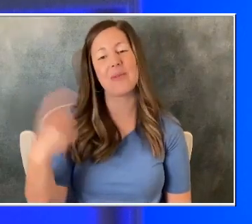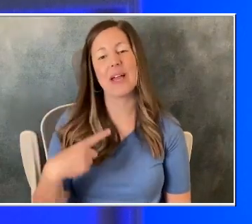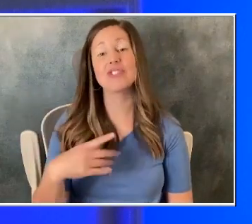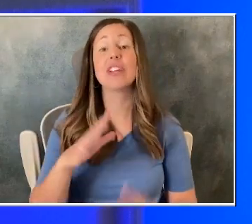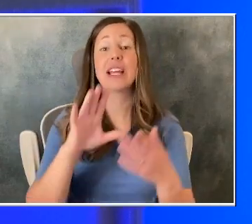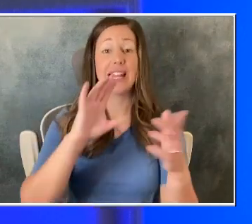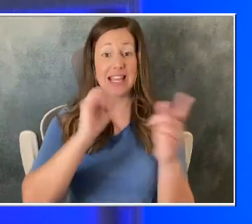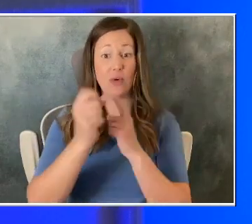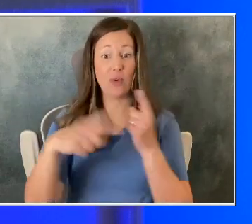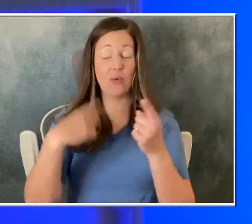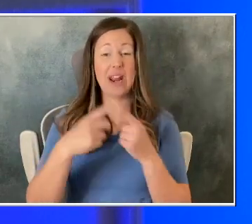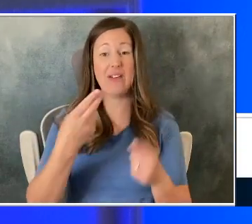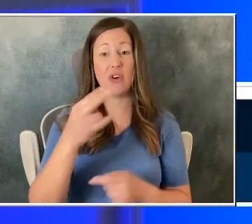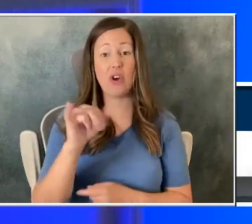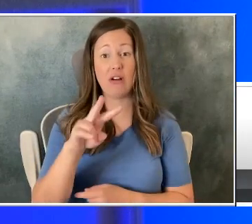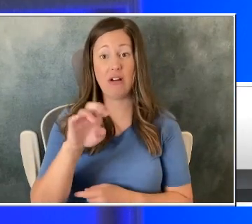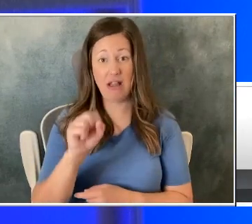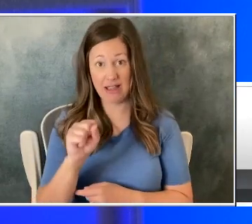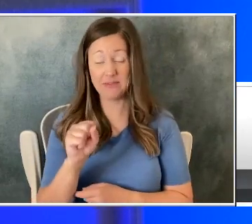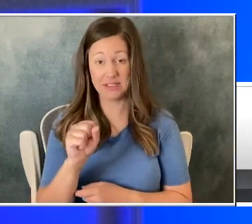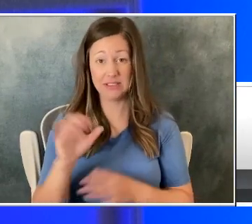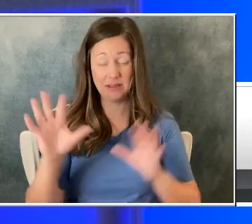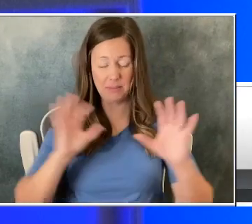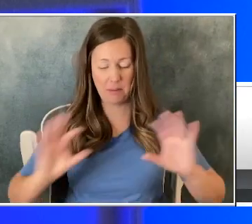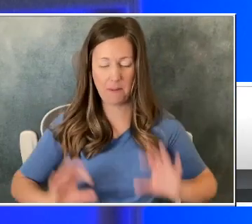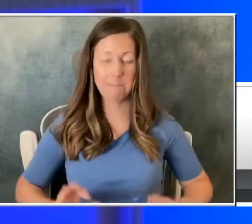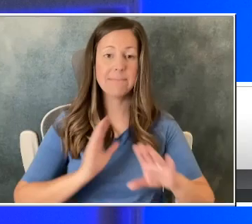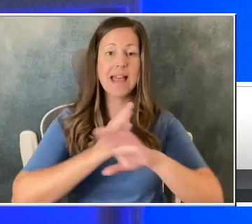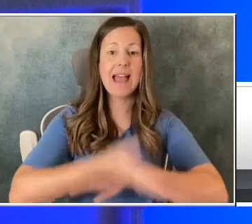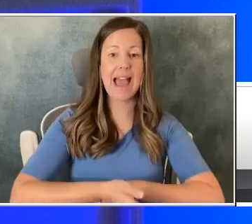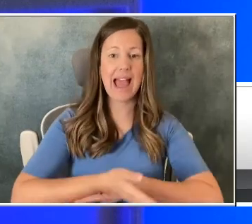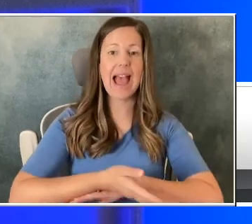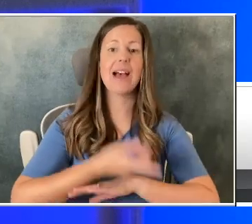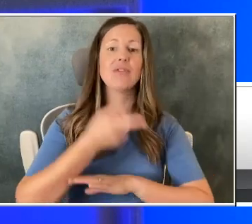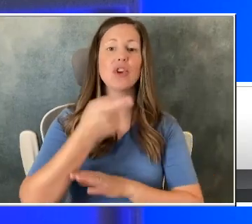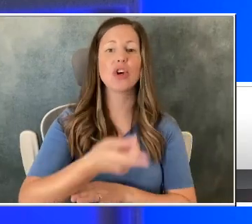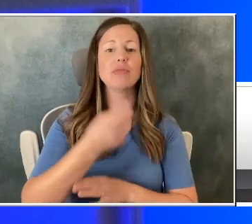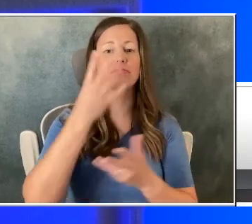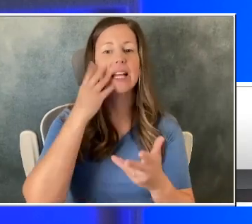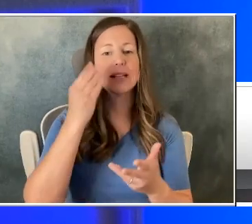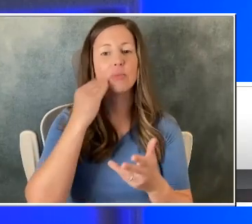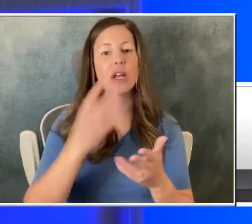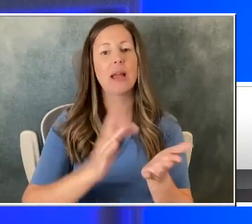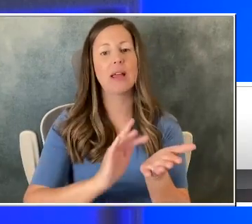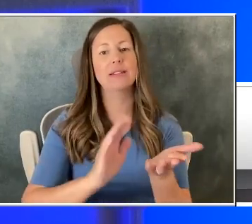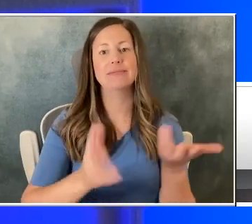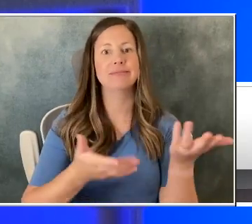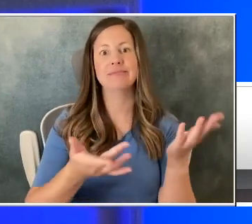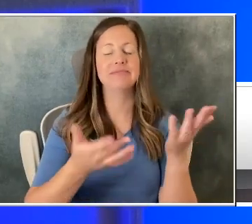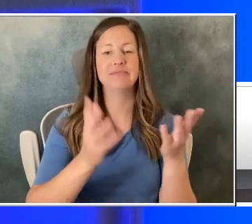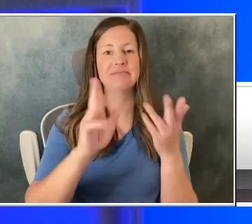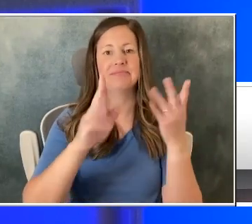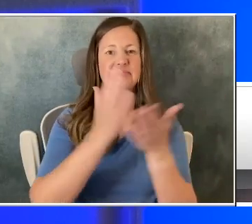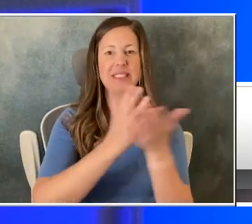get hives after you've experienced mechanical pressure on your skin. It can be very challenging to treat because, of course, you can't